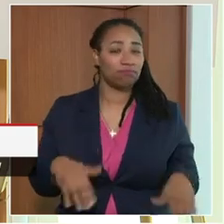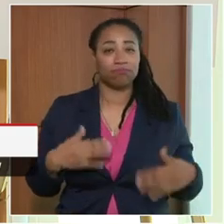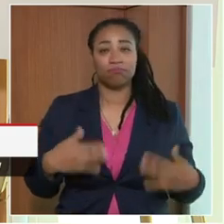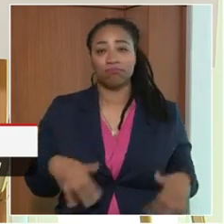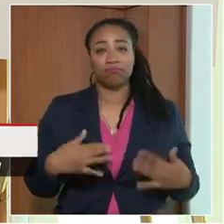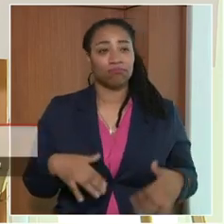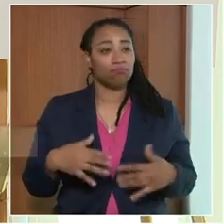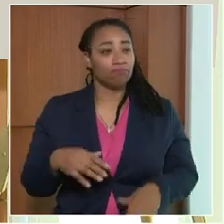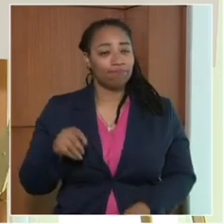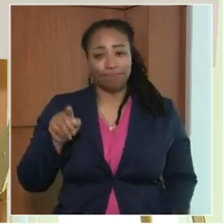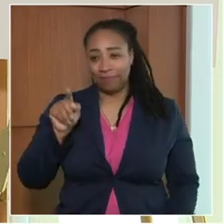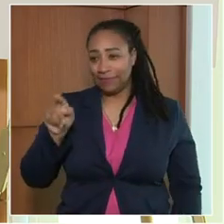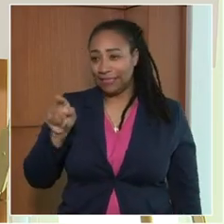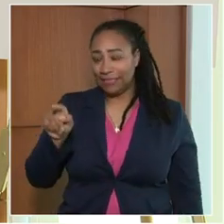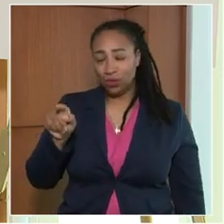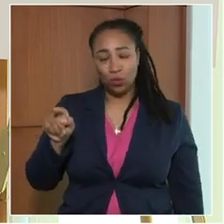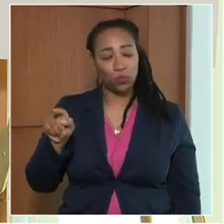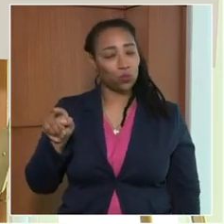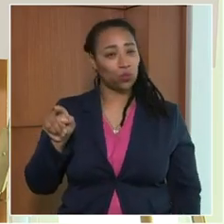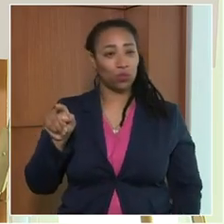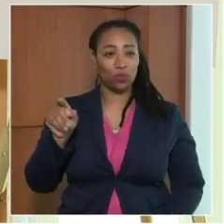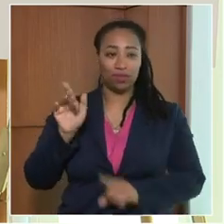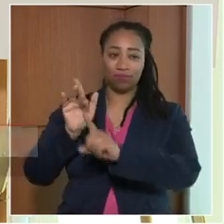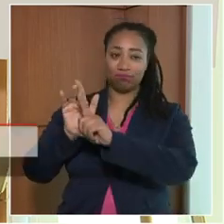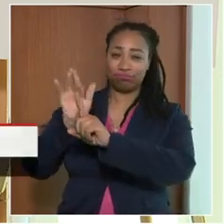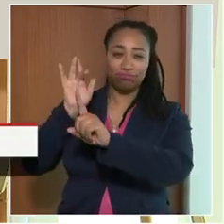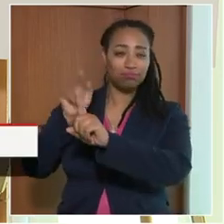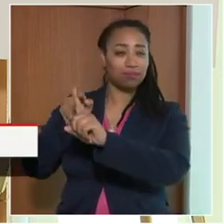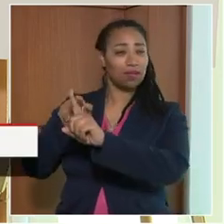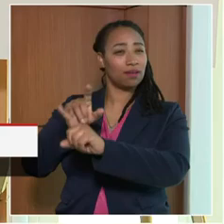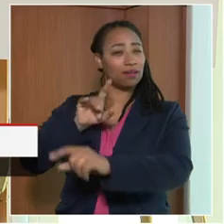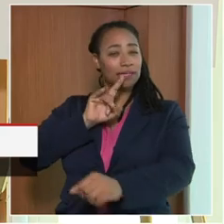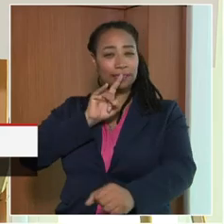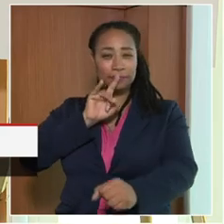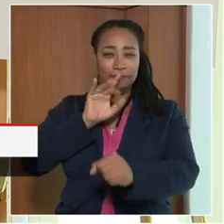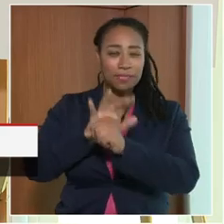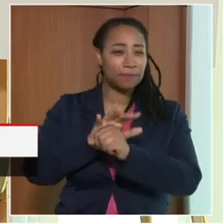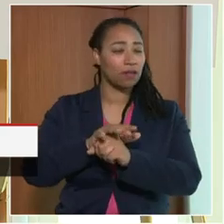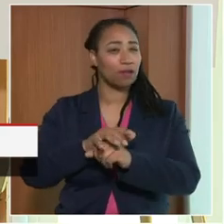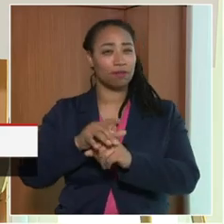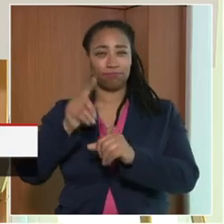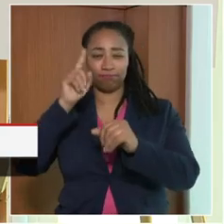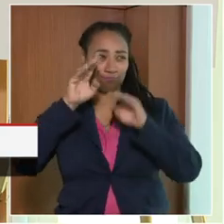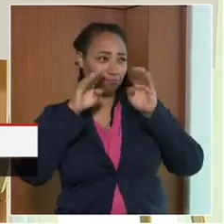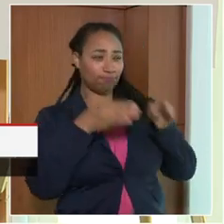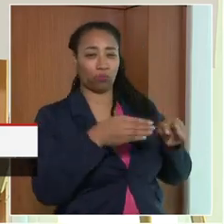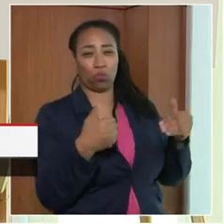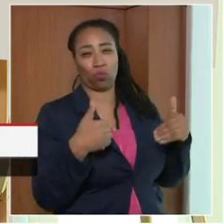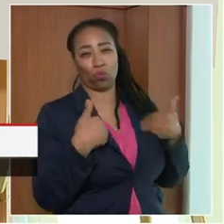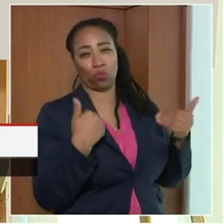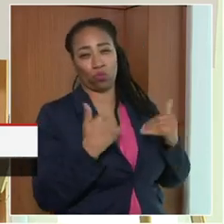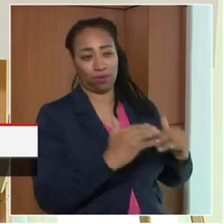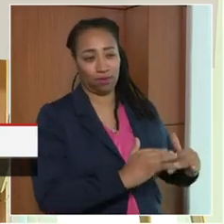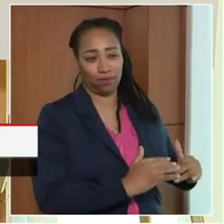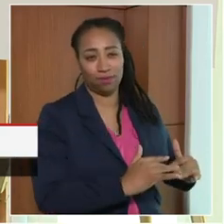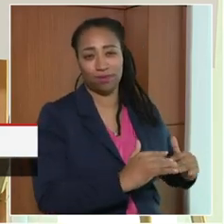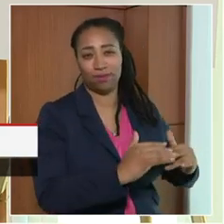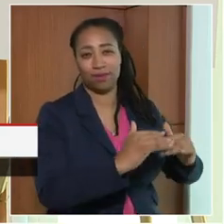for your commitment to young people. Since being elected,